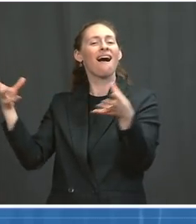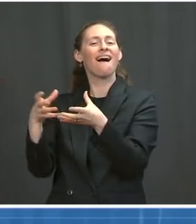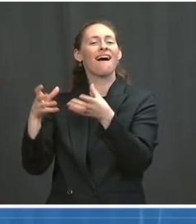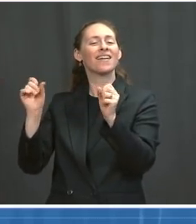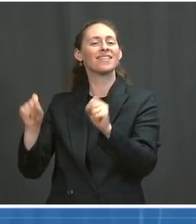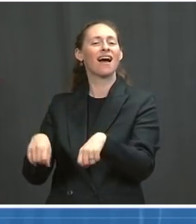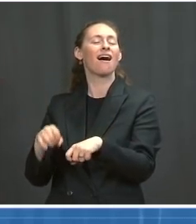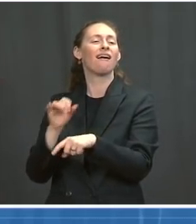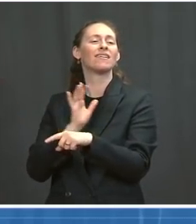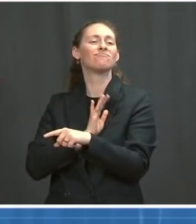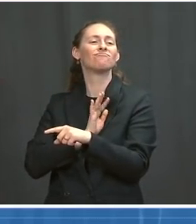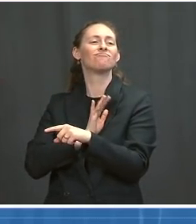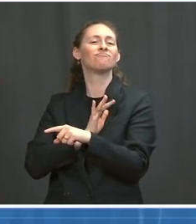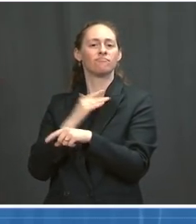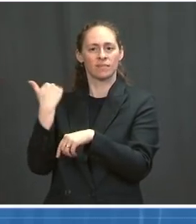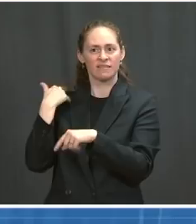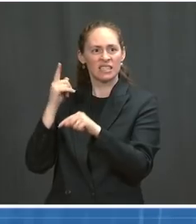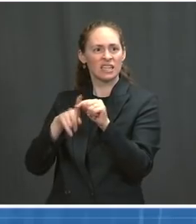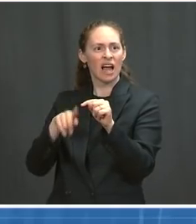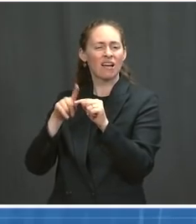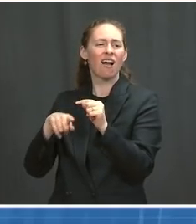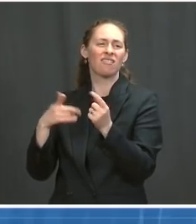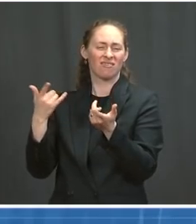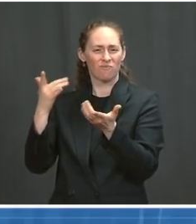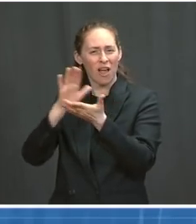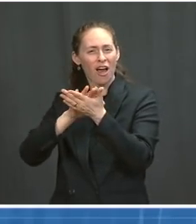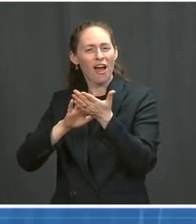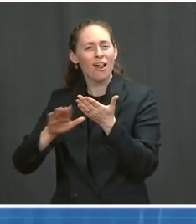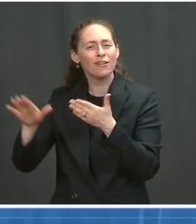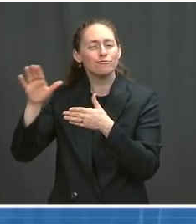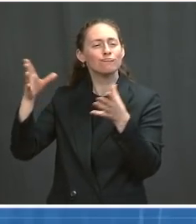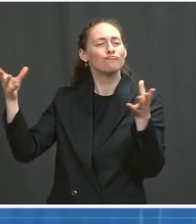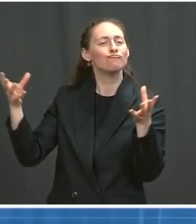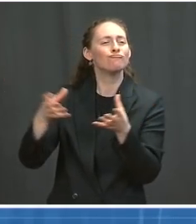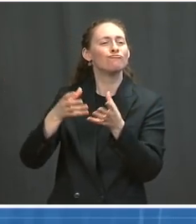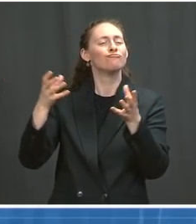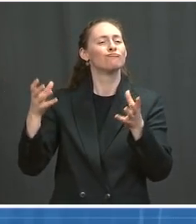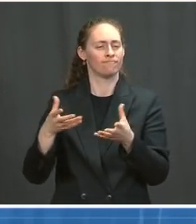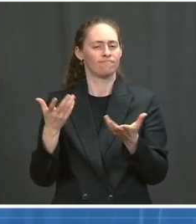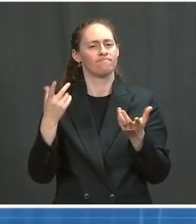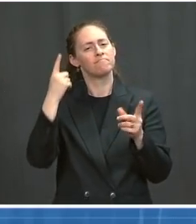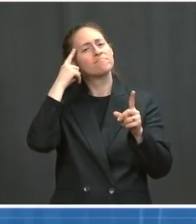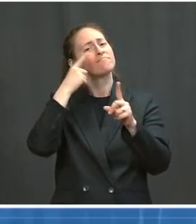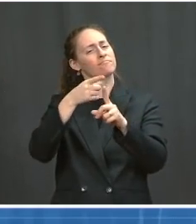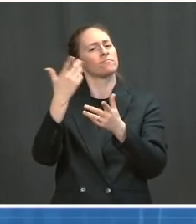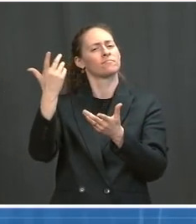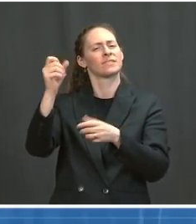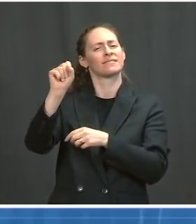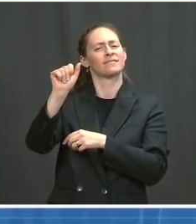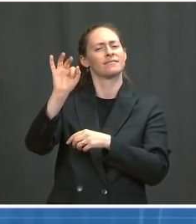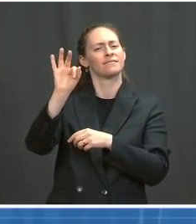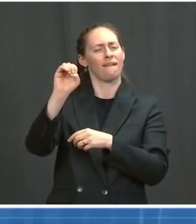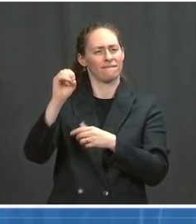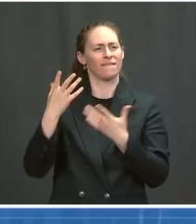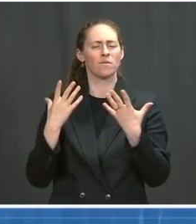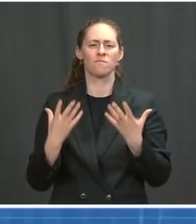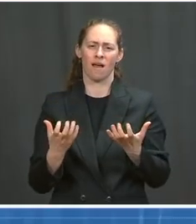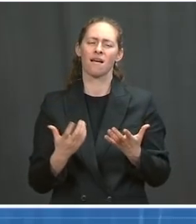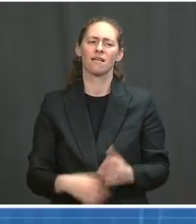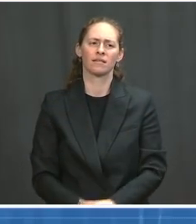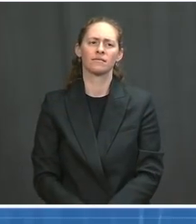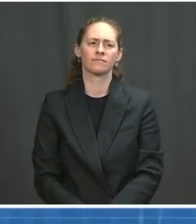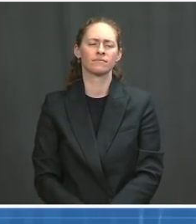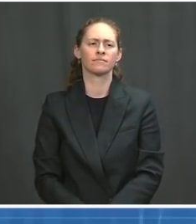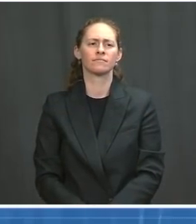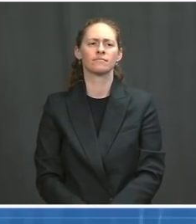to do. They can go back to college, potentially feel much safer, you know, about not only their own risk of getting sick, but potentially the contribution they